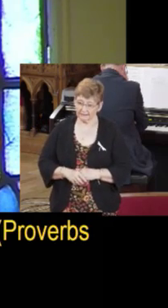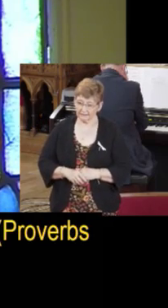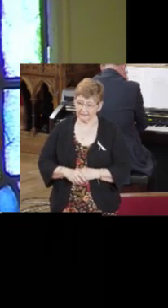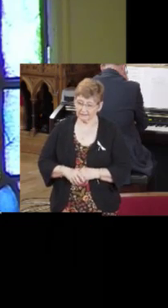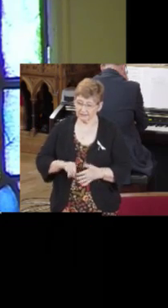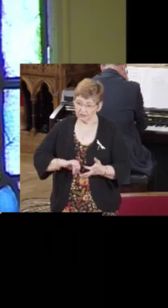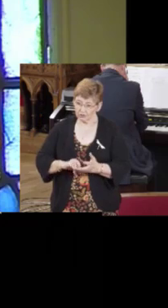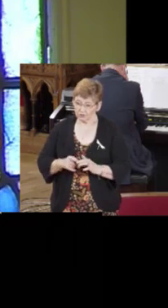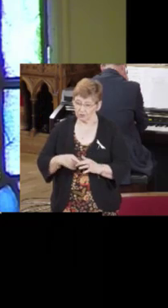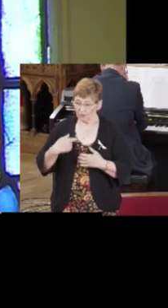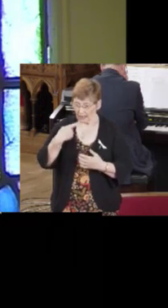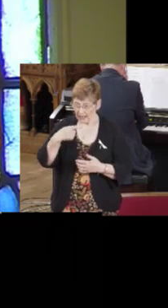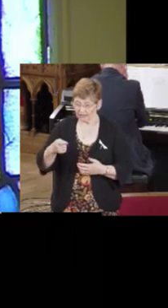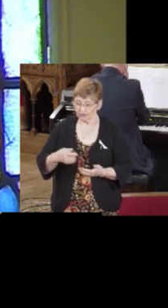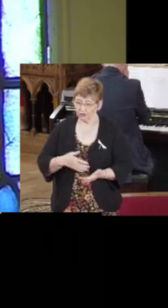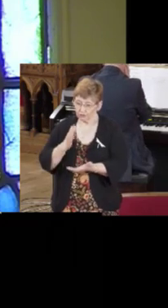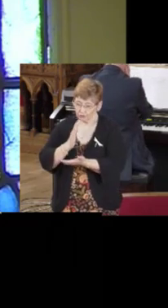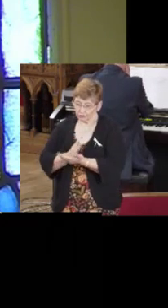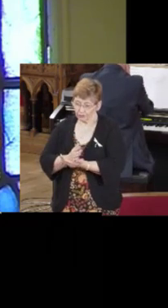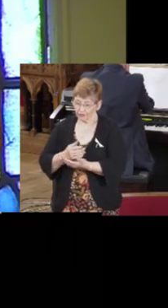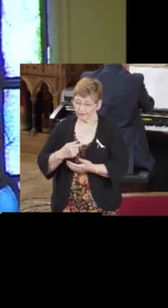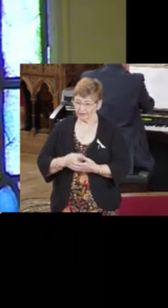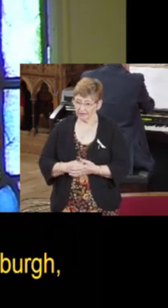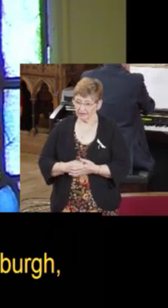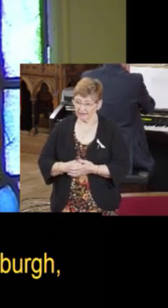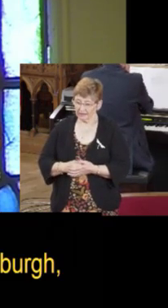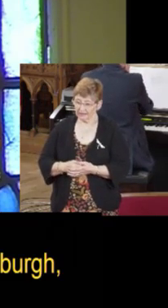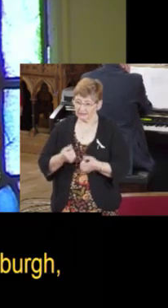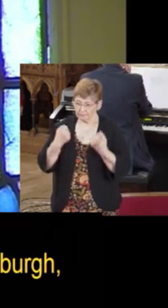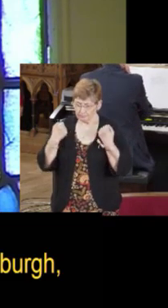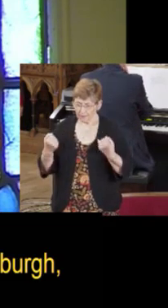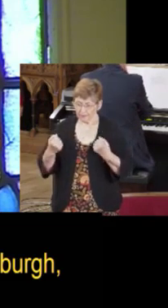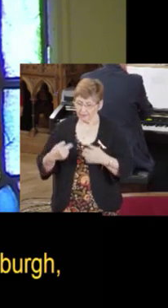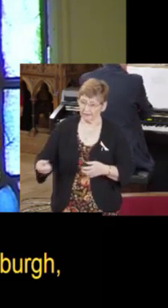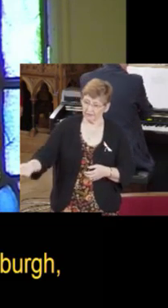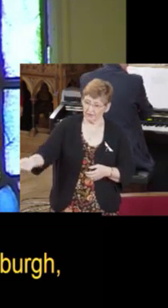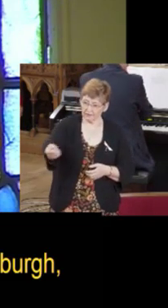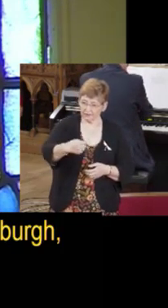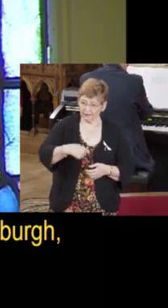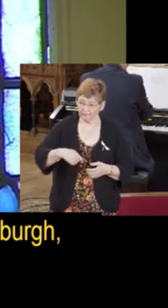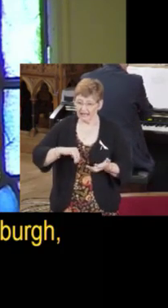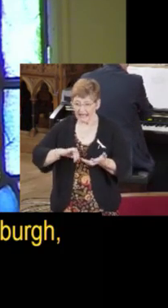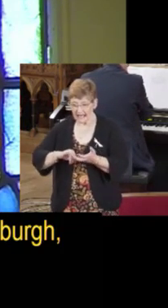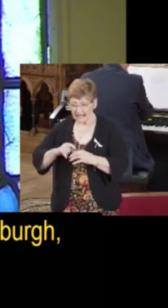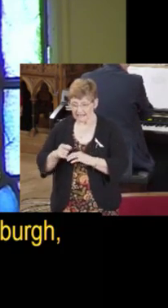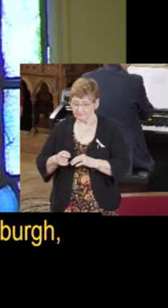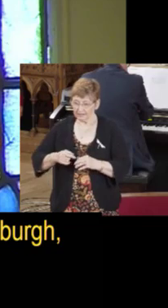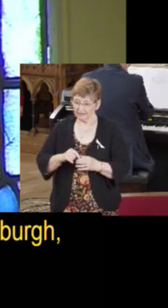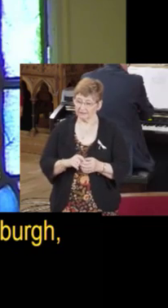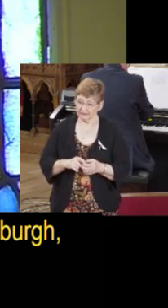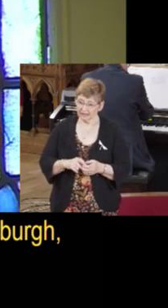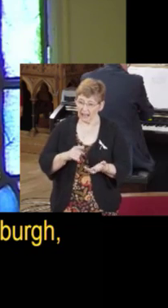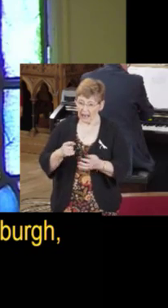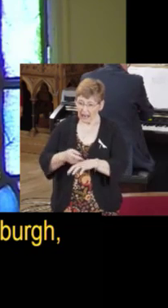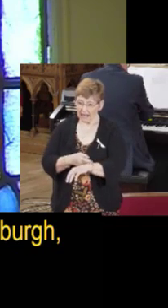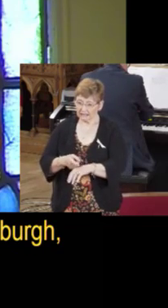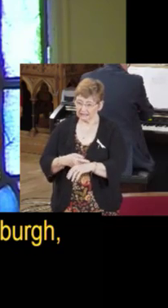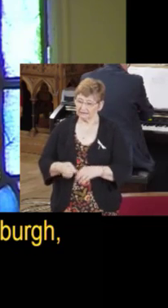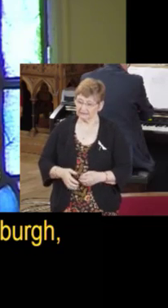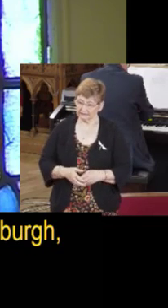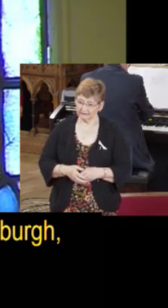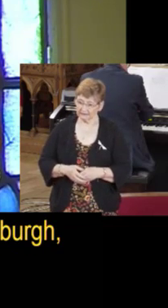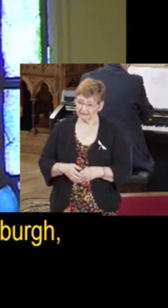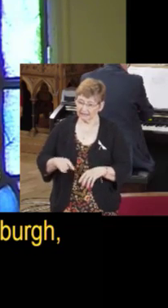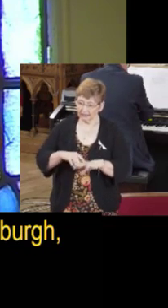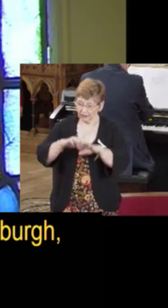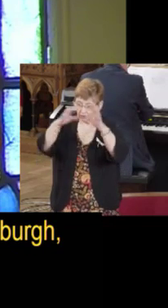so let truth and justice prevail in the corridors of power, at Edinburgh, in London, and on the